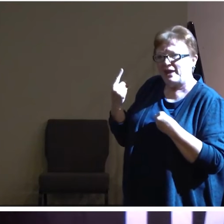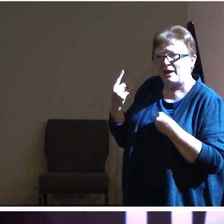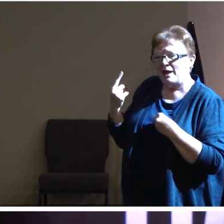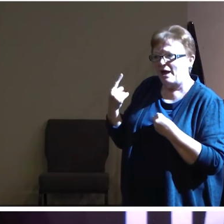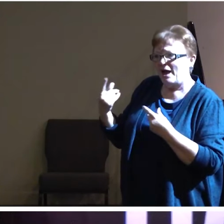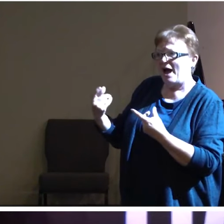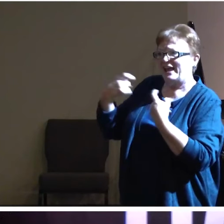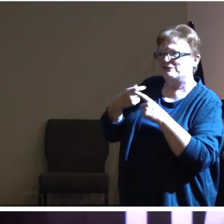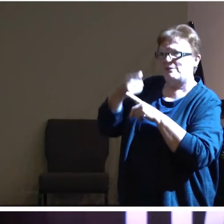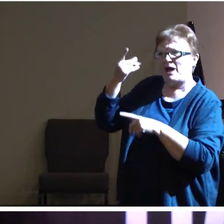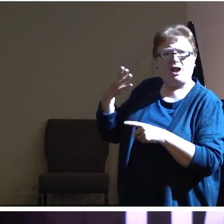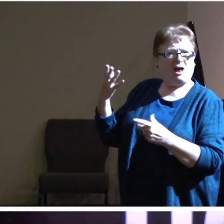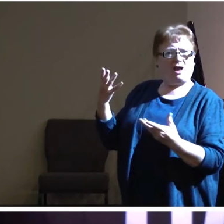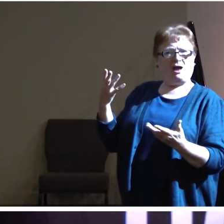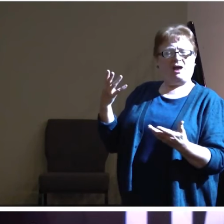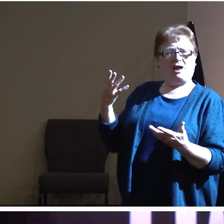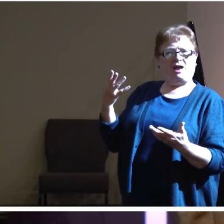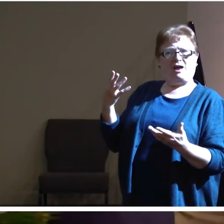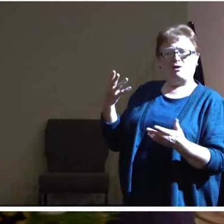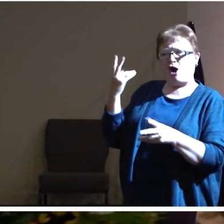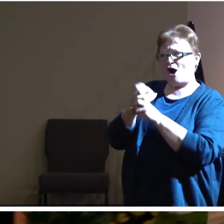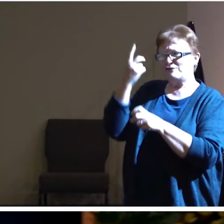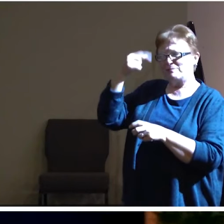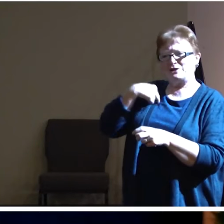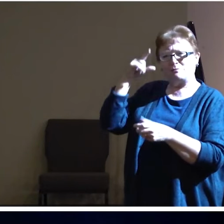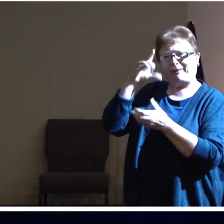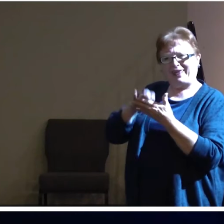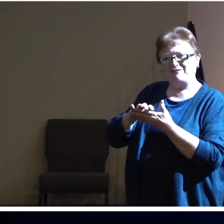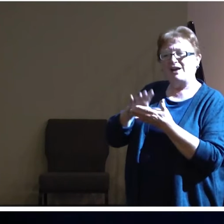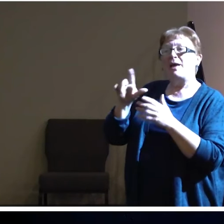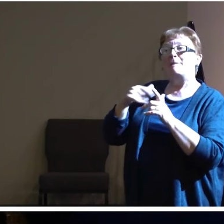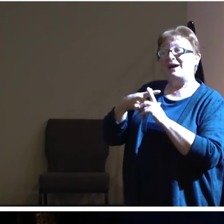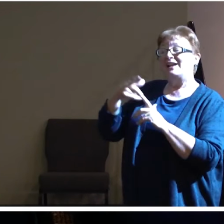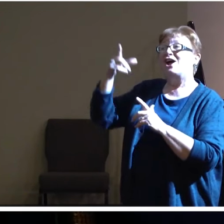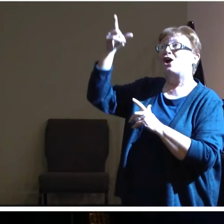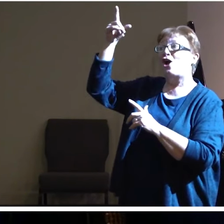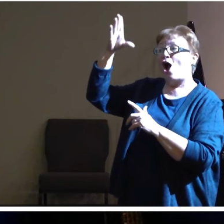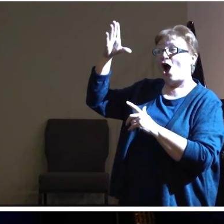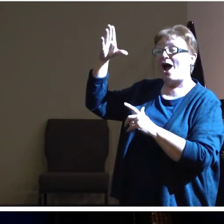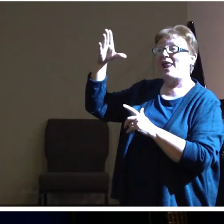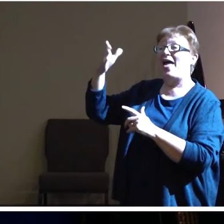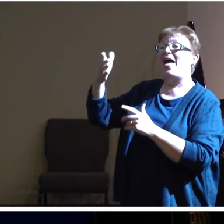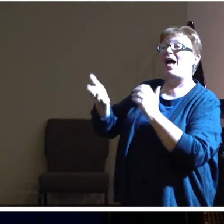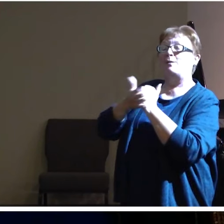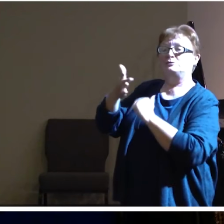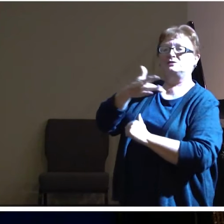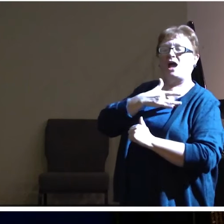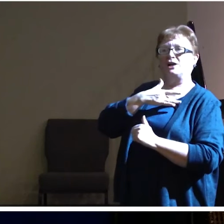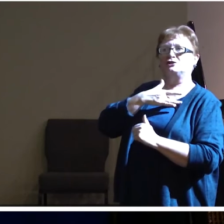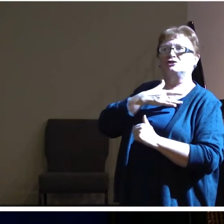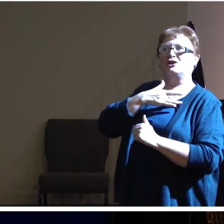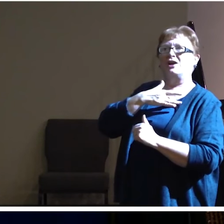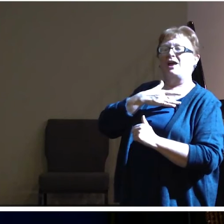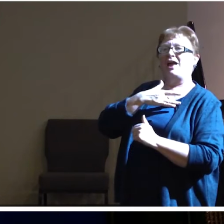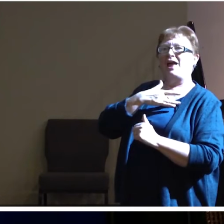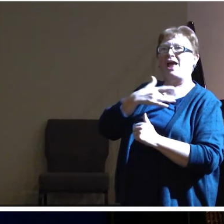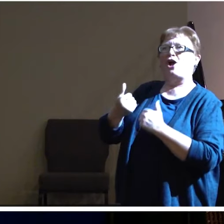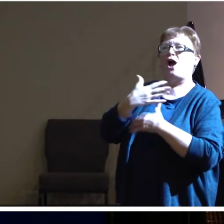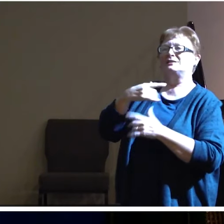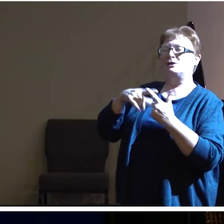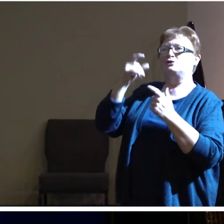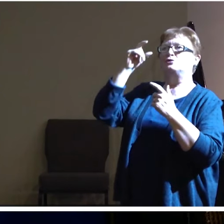But of course, God's Spirit was gracious to me, and he made me alive so that I might believe and receive. Here we have a similar kind of